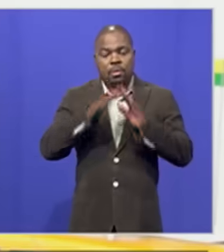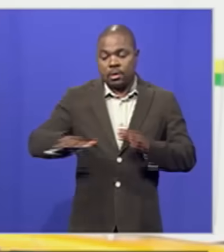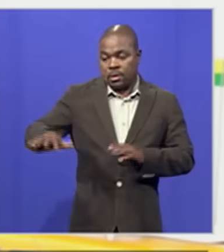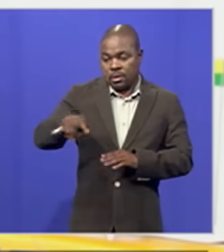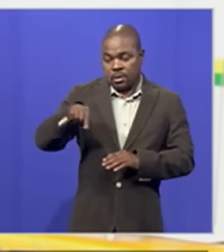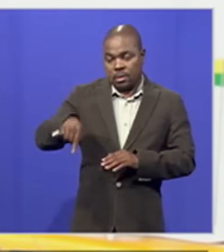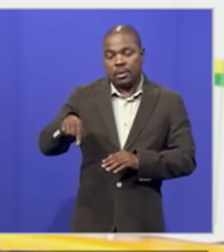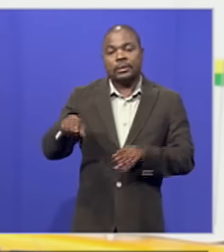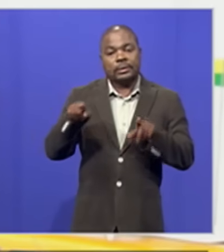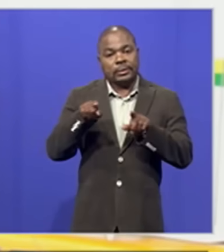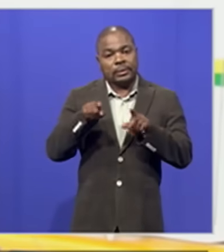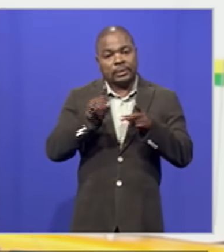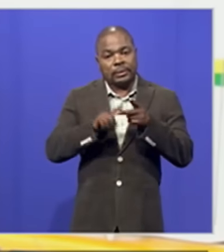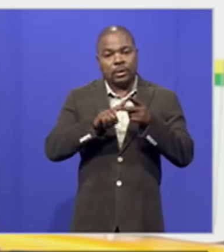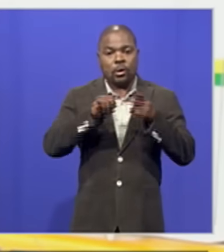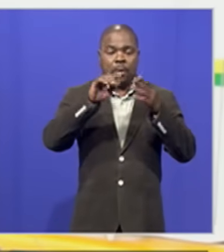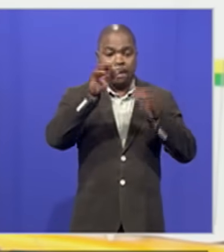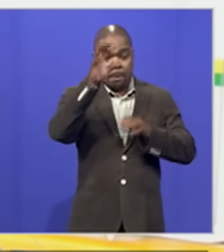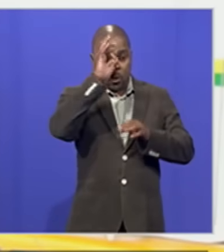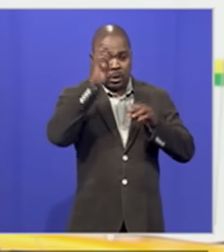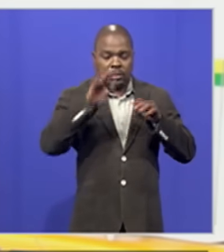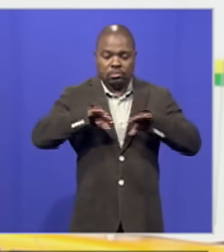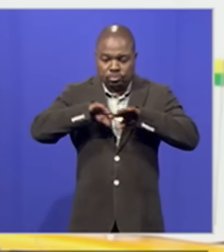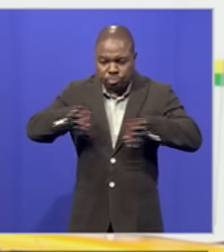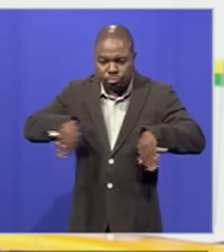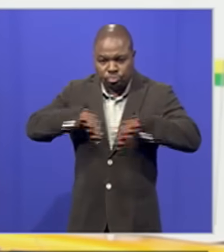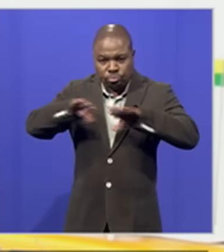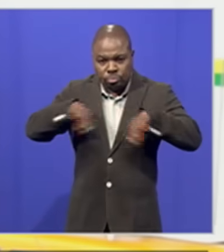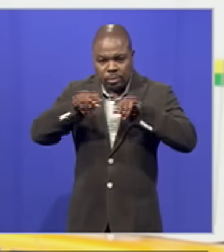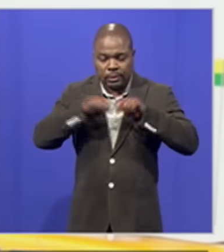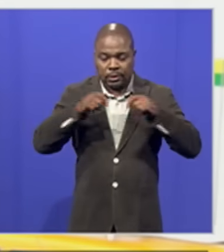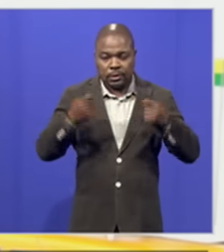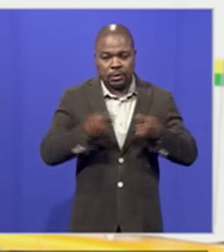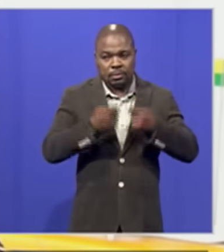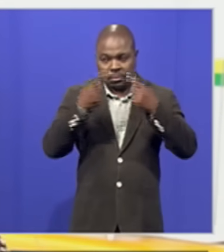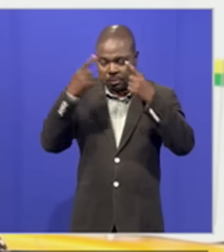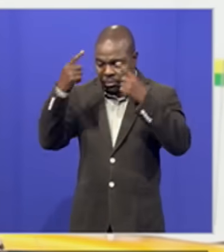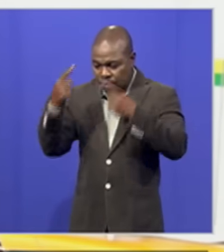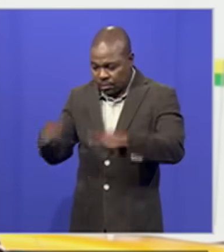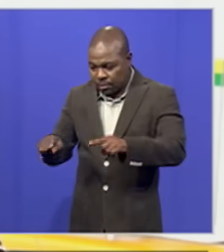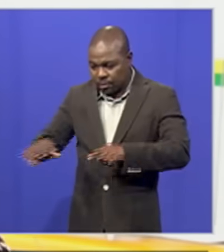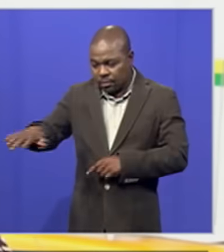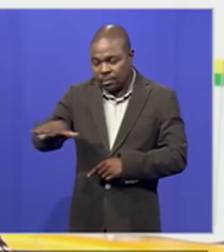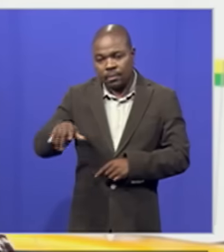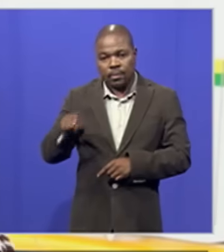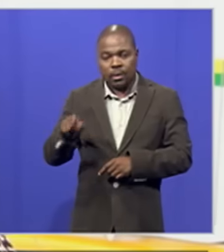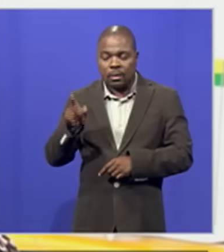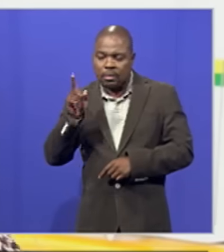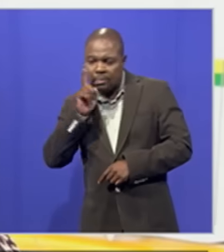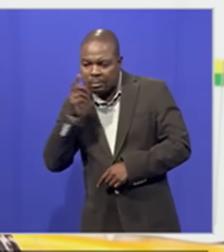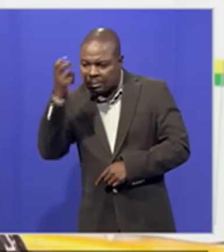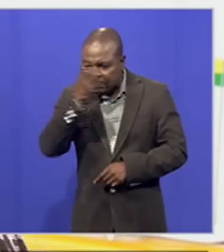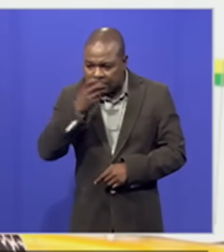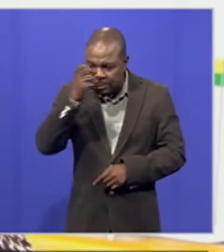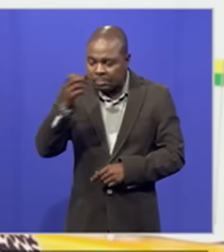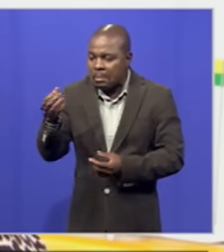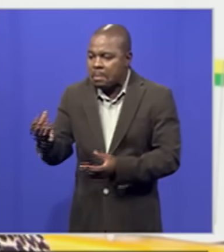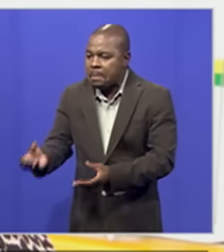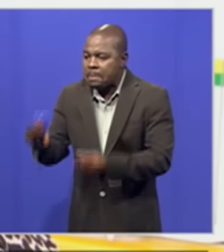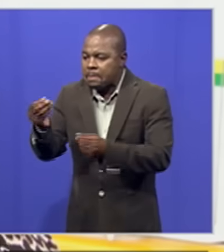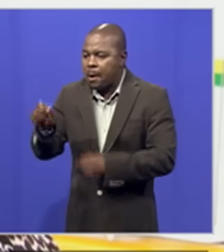Msholozi, including the police divers, the diving team, we went down as they were searching. We found a body 5